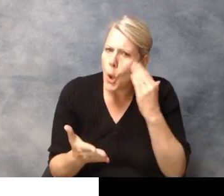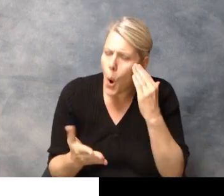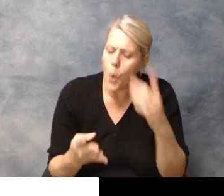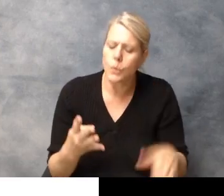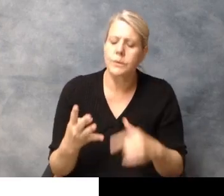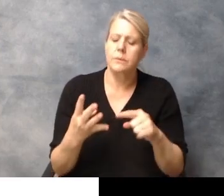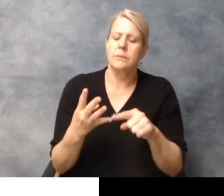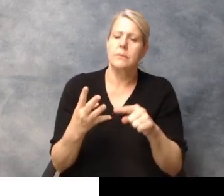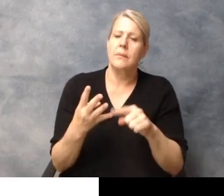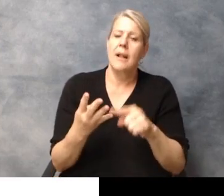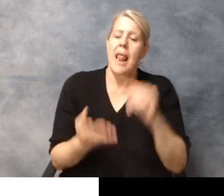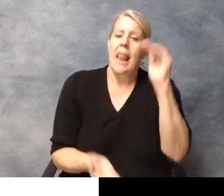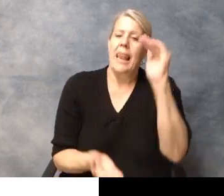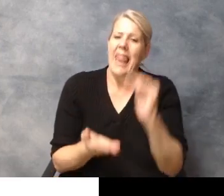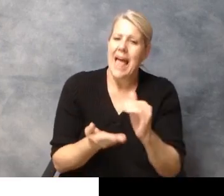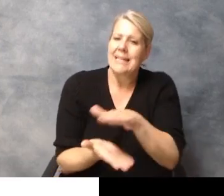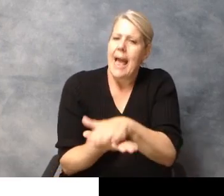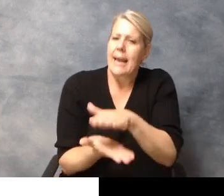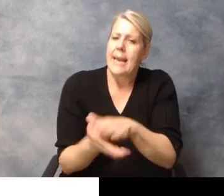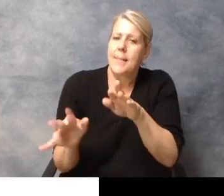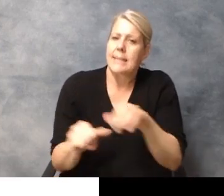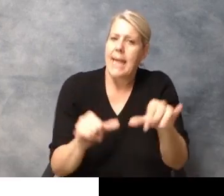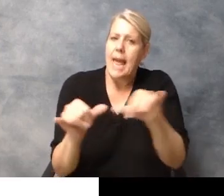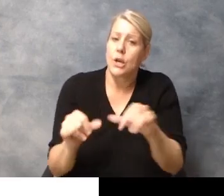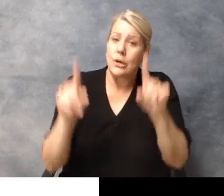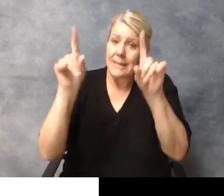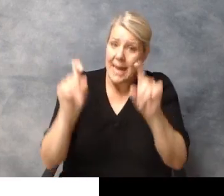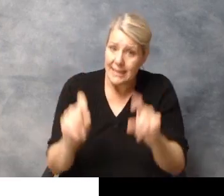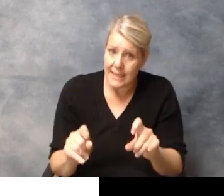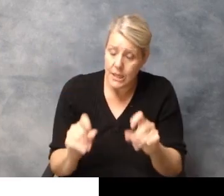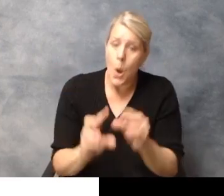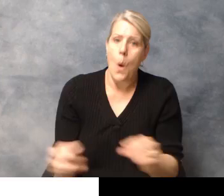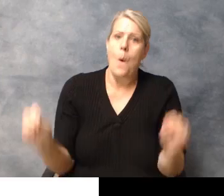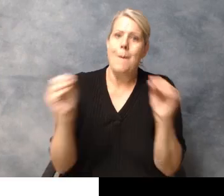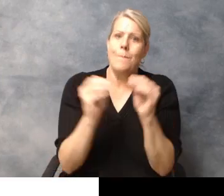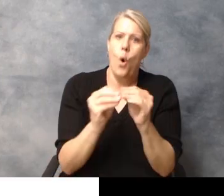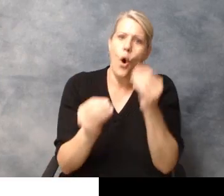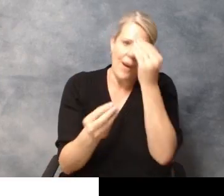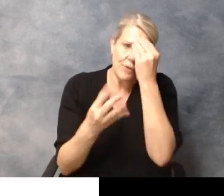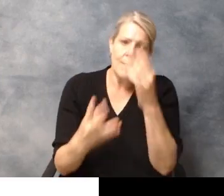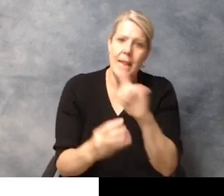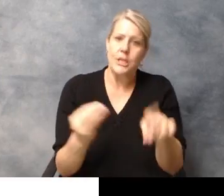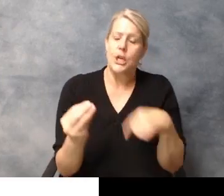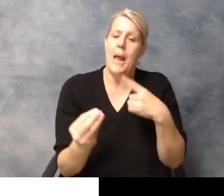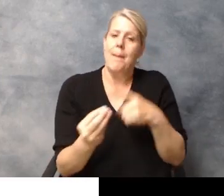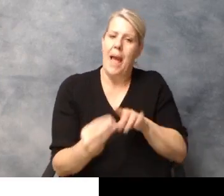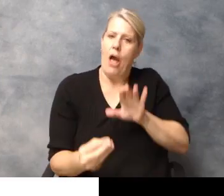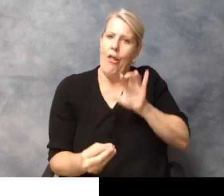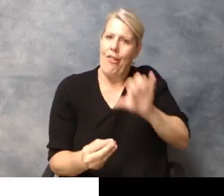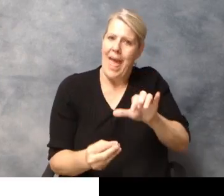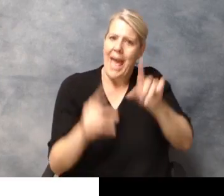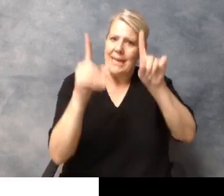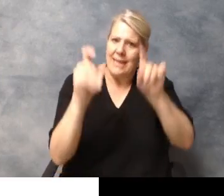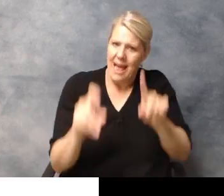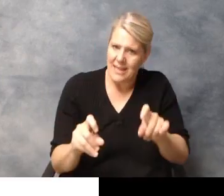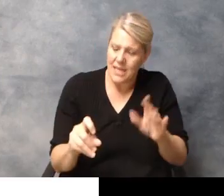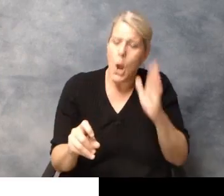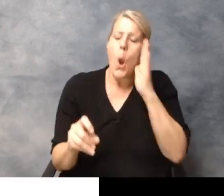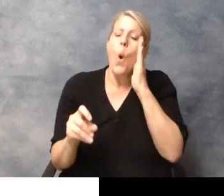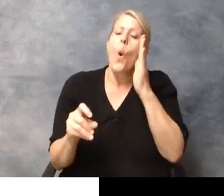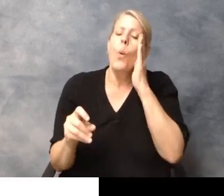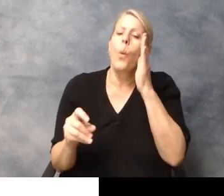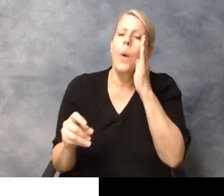standards being tested. More information about the specifics of the assessments will be shared in the Comparing the Regular State